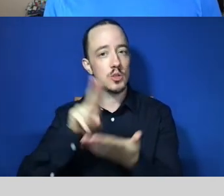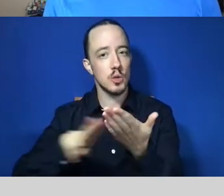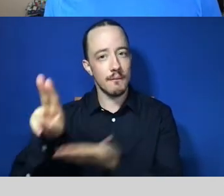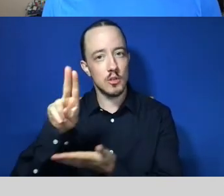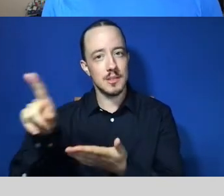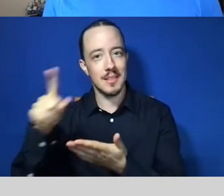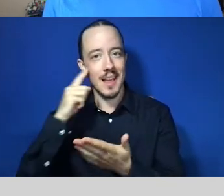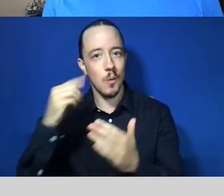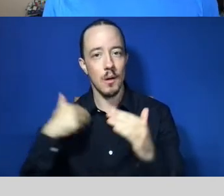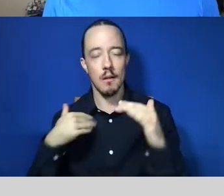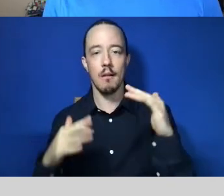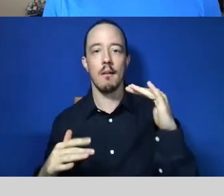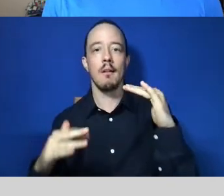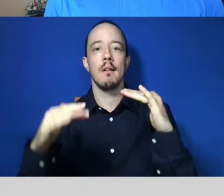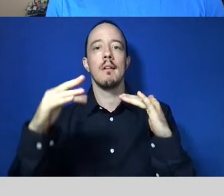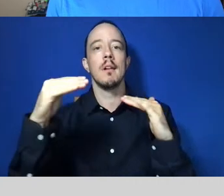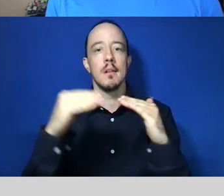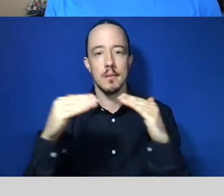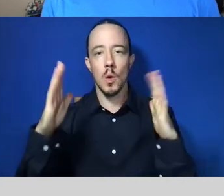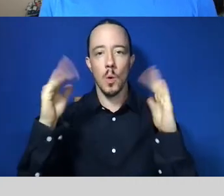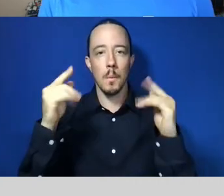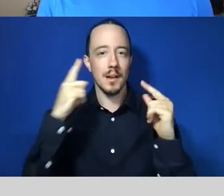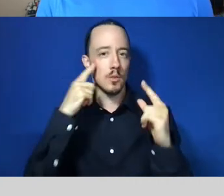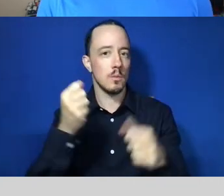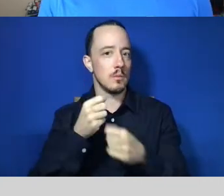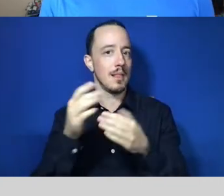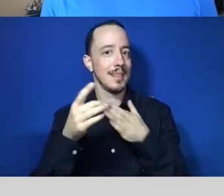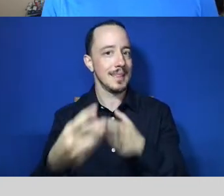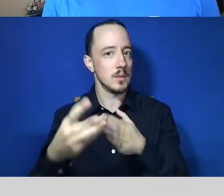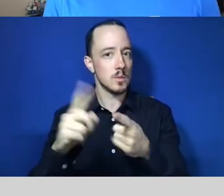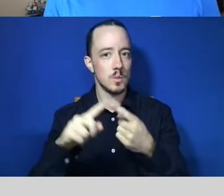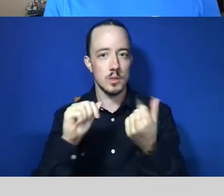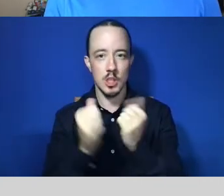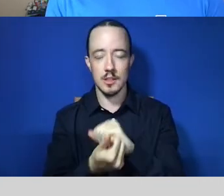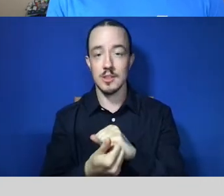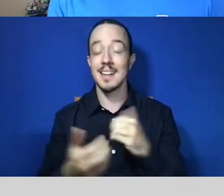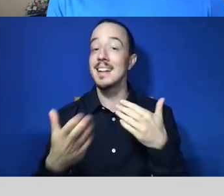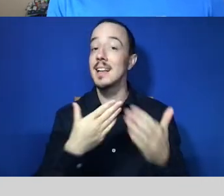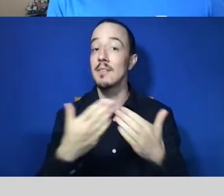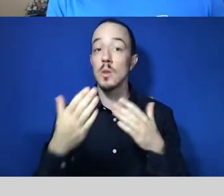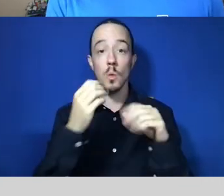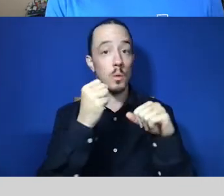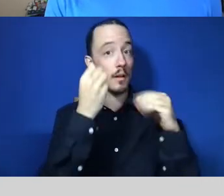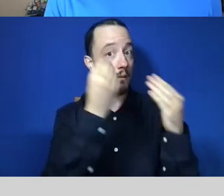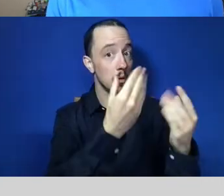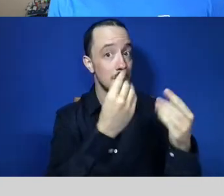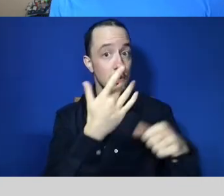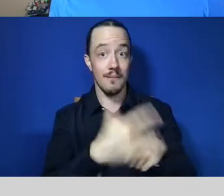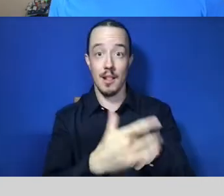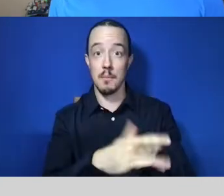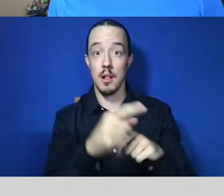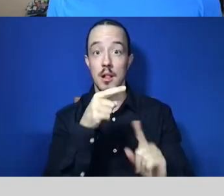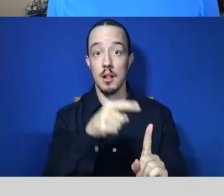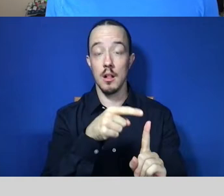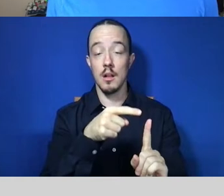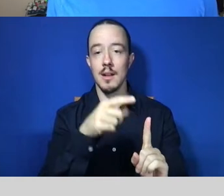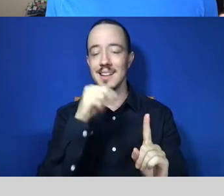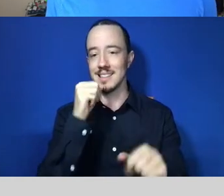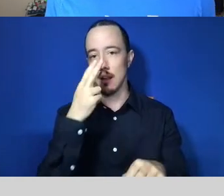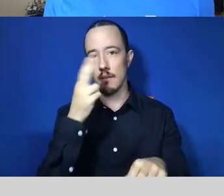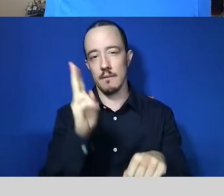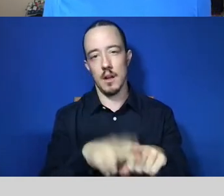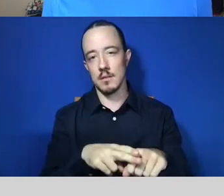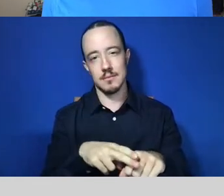colleges and universities that were picking up the slack, hoping to make those changes. Even though the data was available, it wasn't